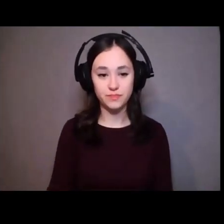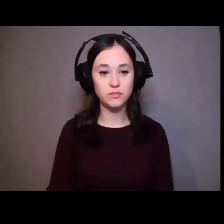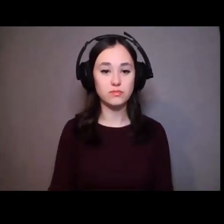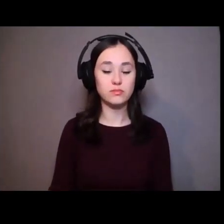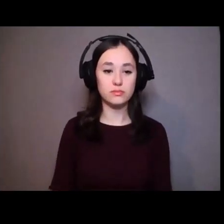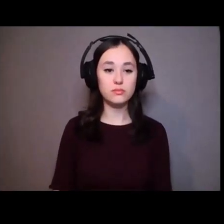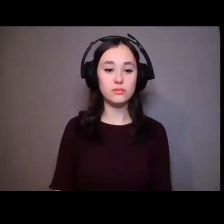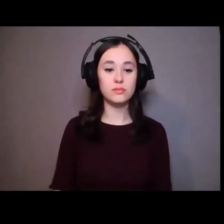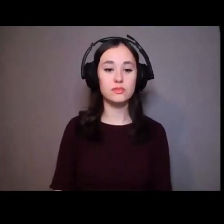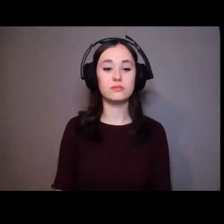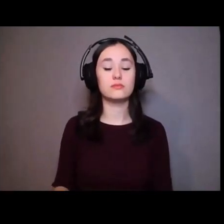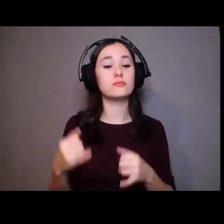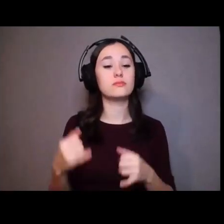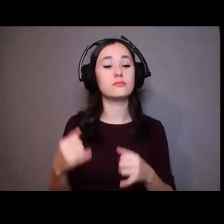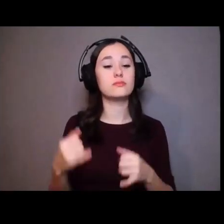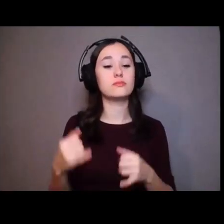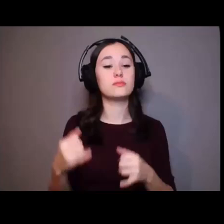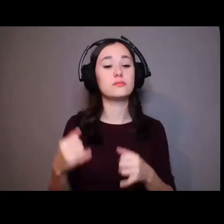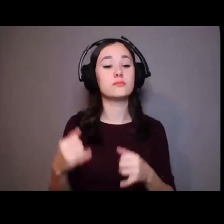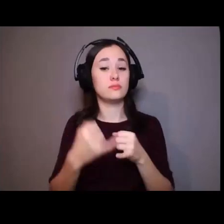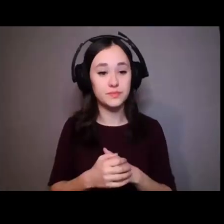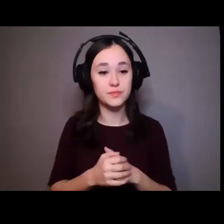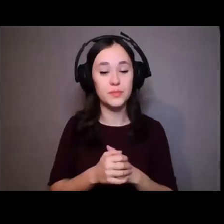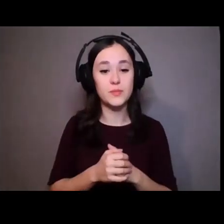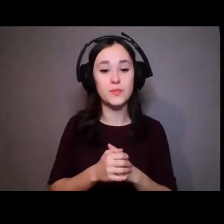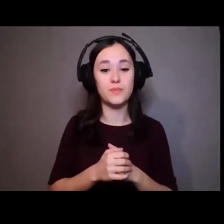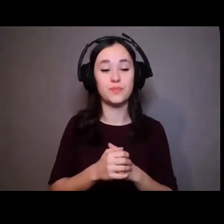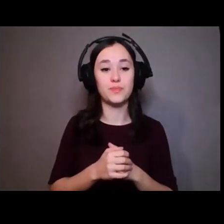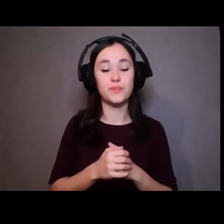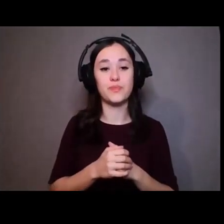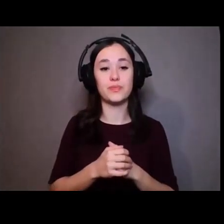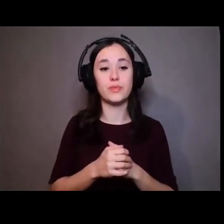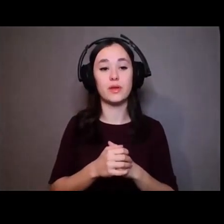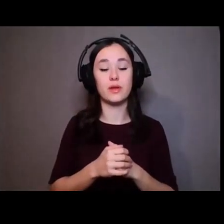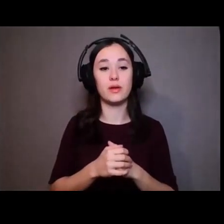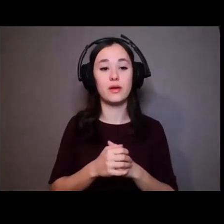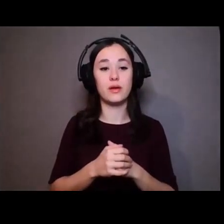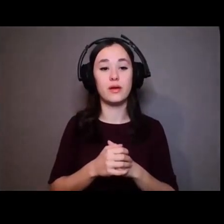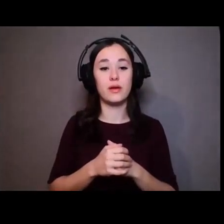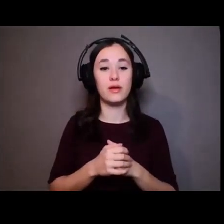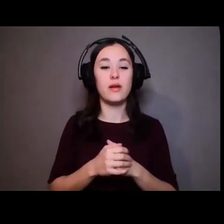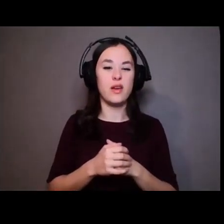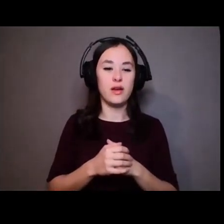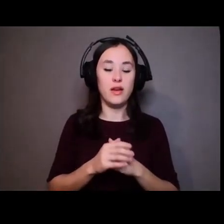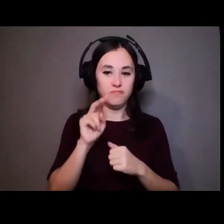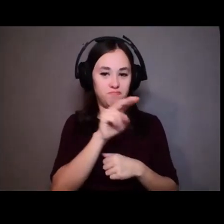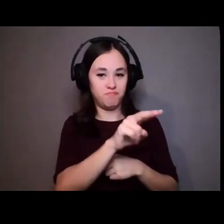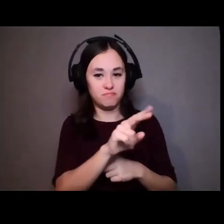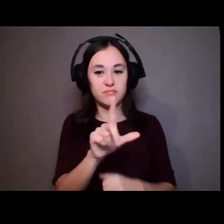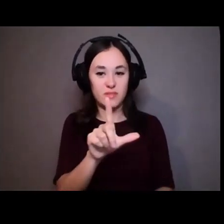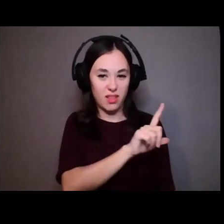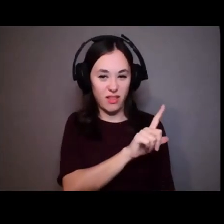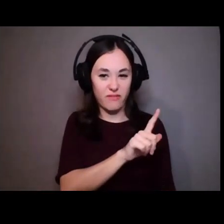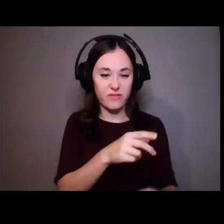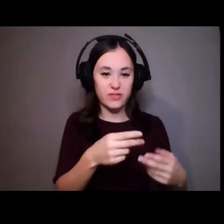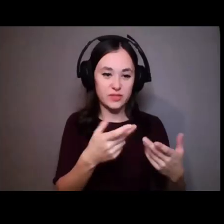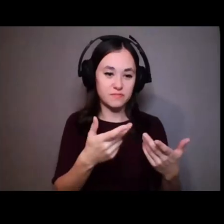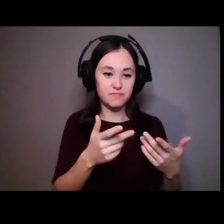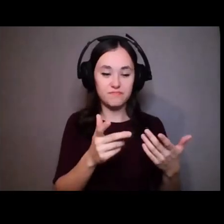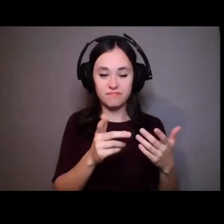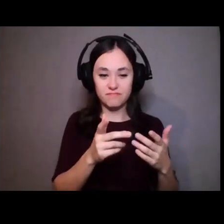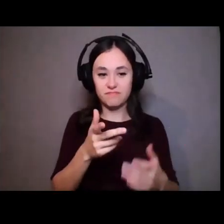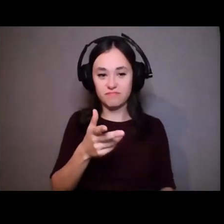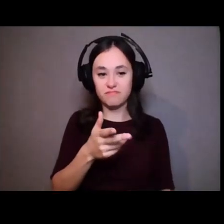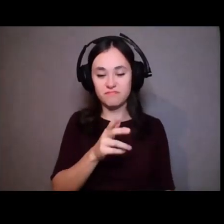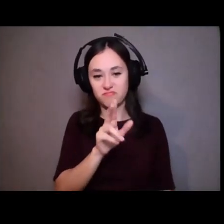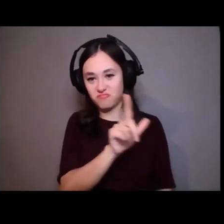And then finally, wanted this on focusing on the left-hand side of this slide, you can see how the comments that